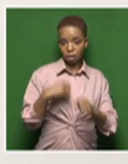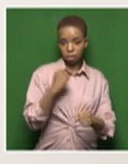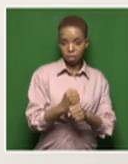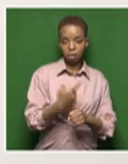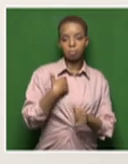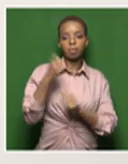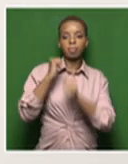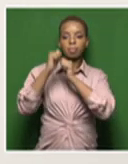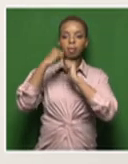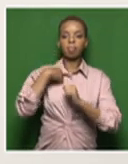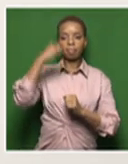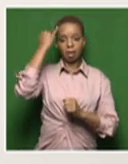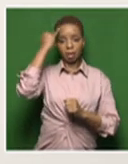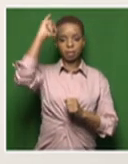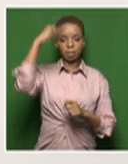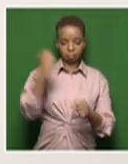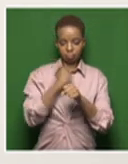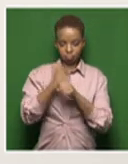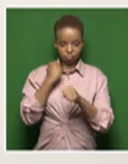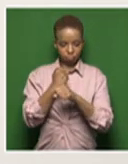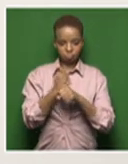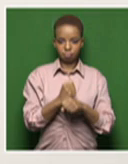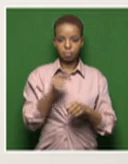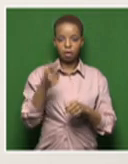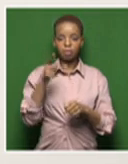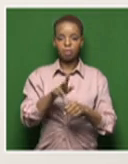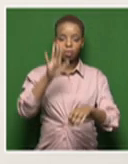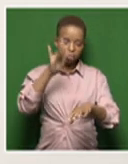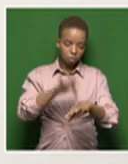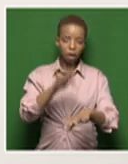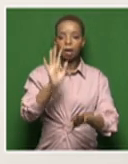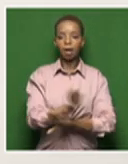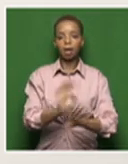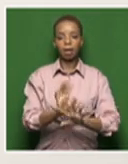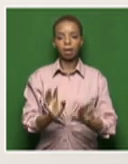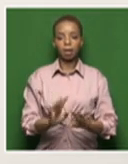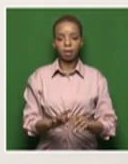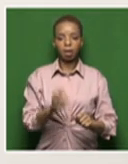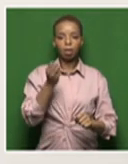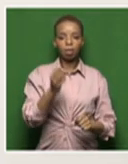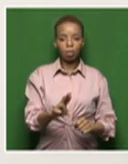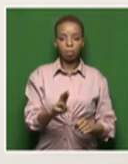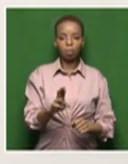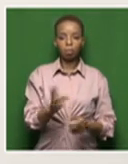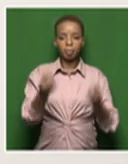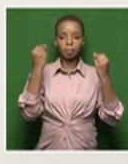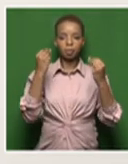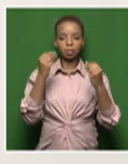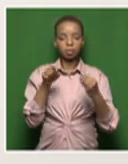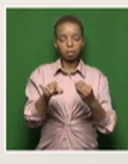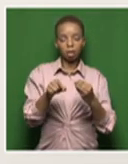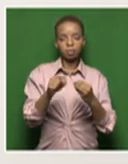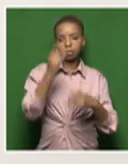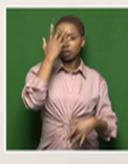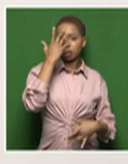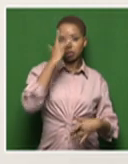and reworked it, and I made it basically contactless, just so that you don't stand the risk of actually